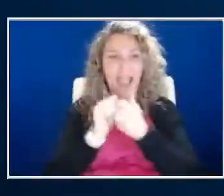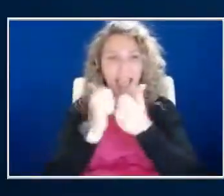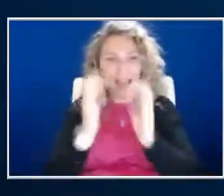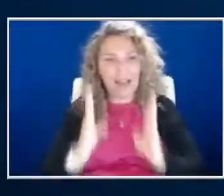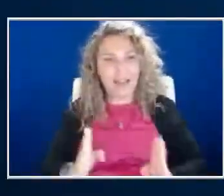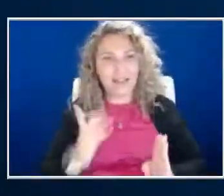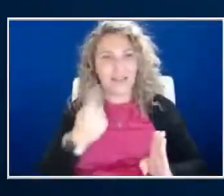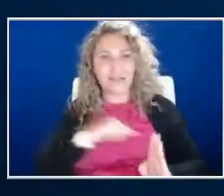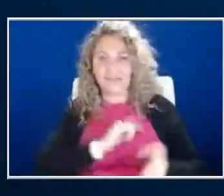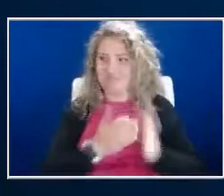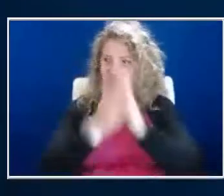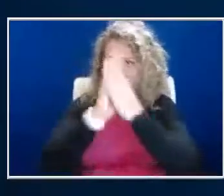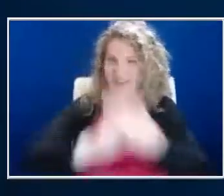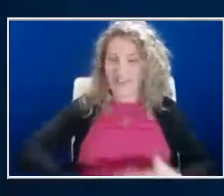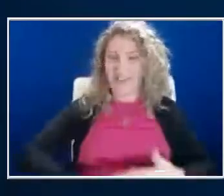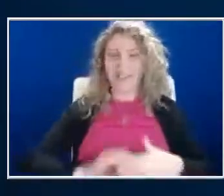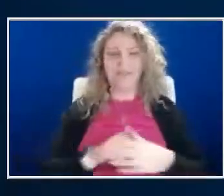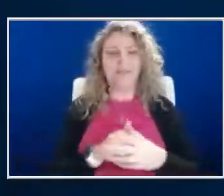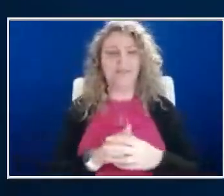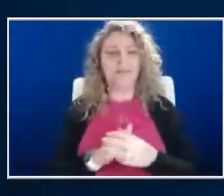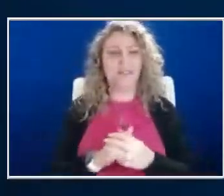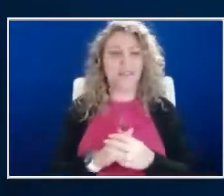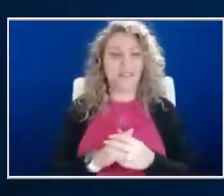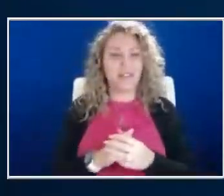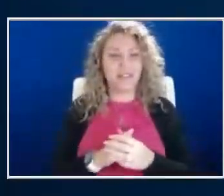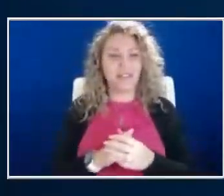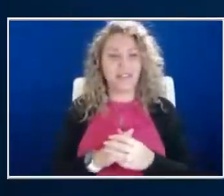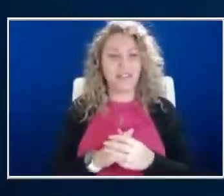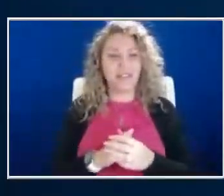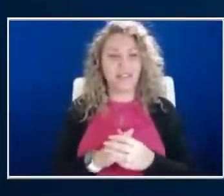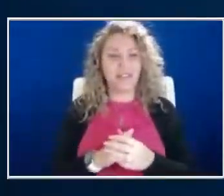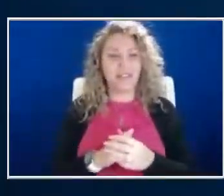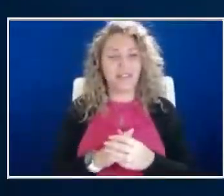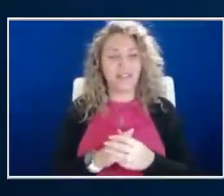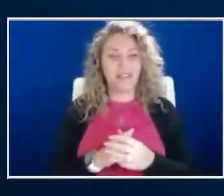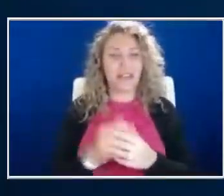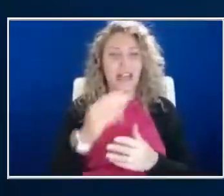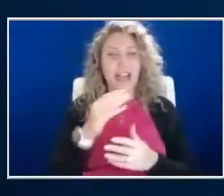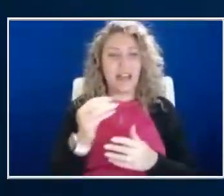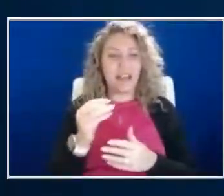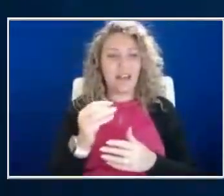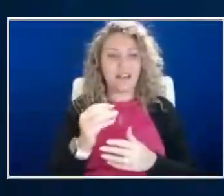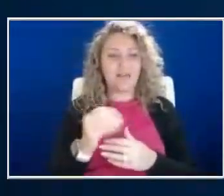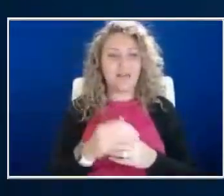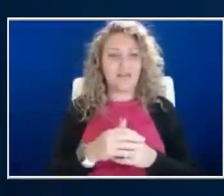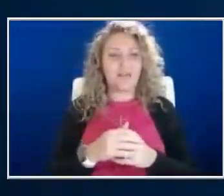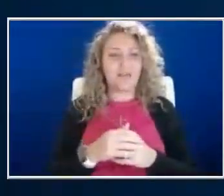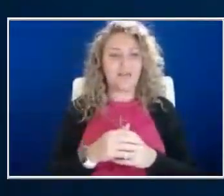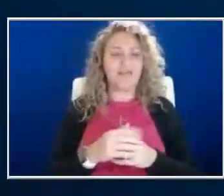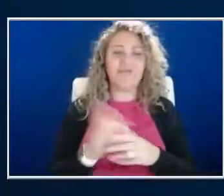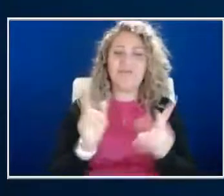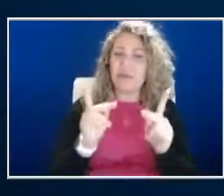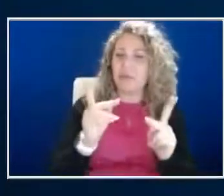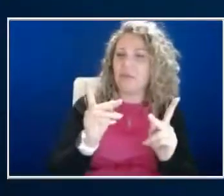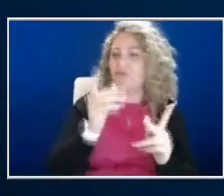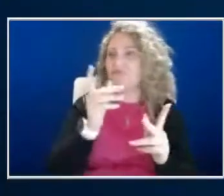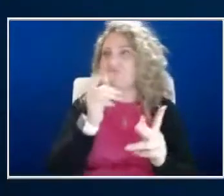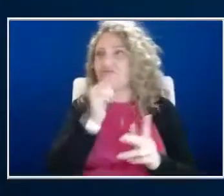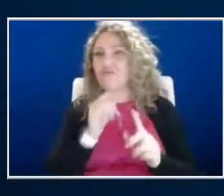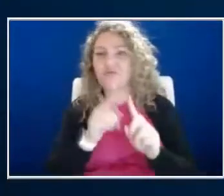be. And it the ladies that suffer from maybe